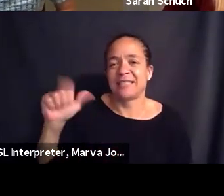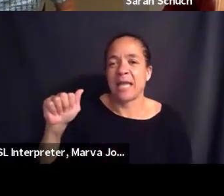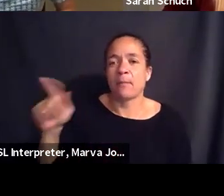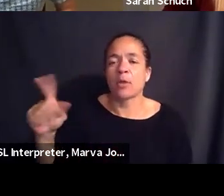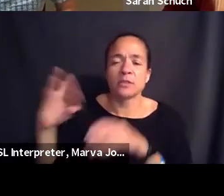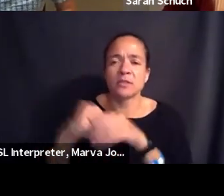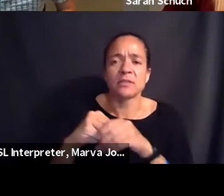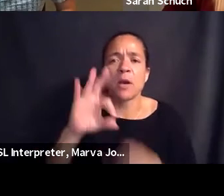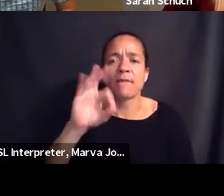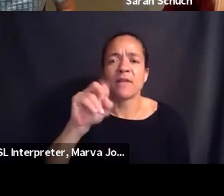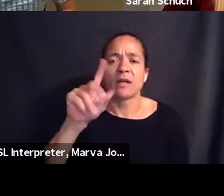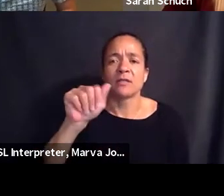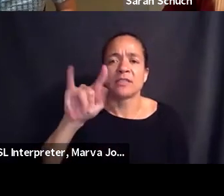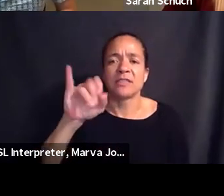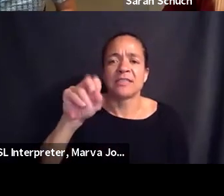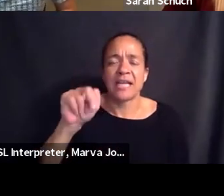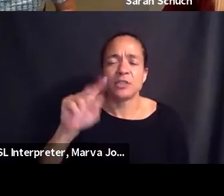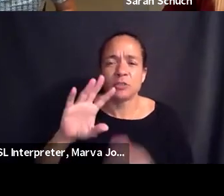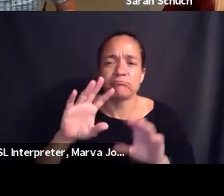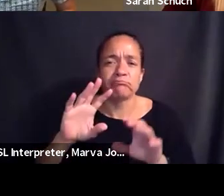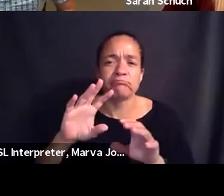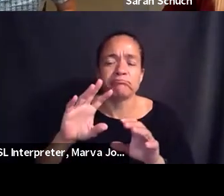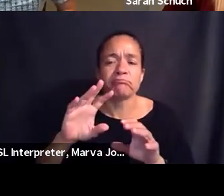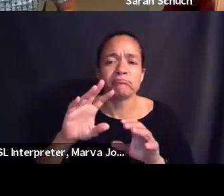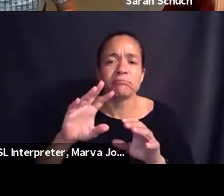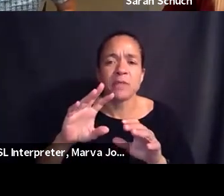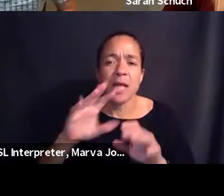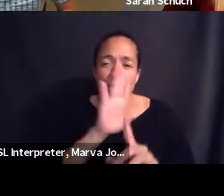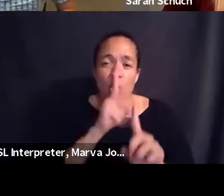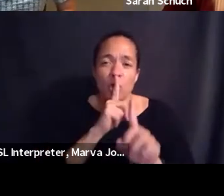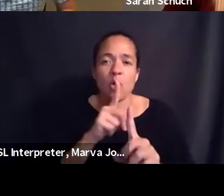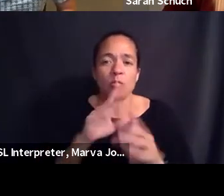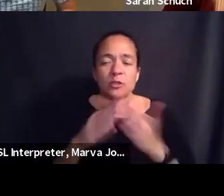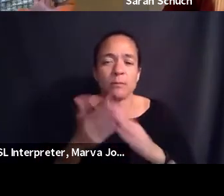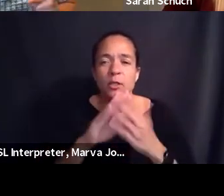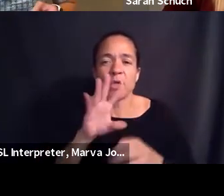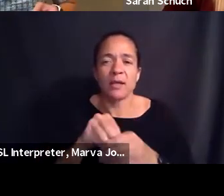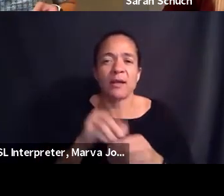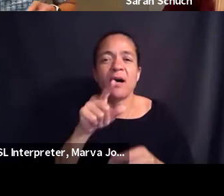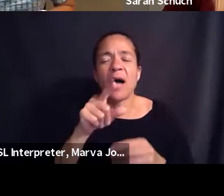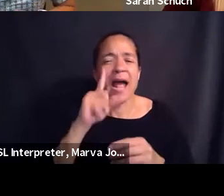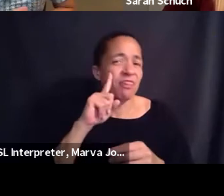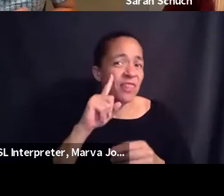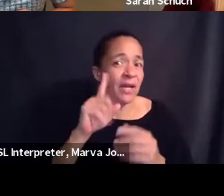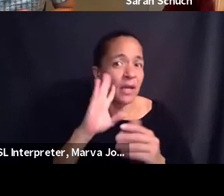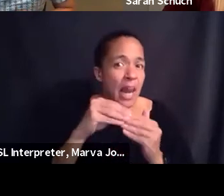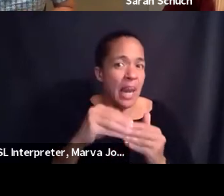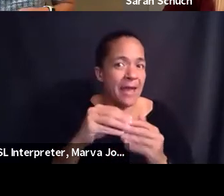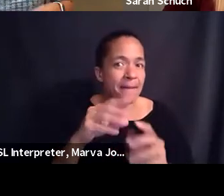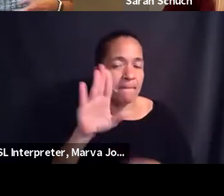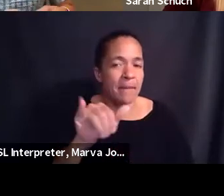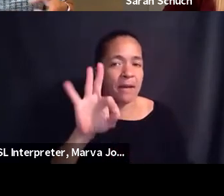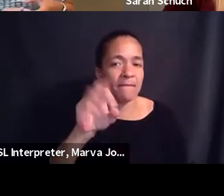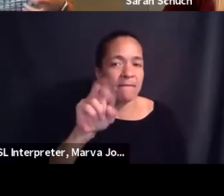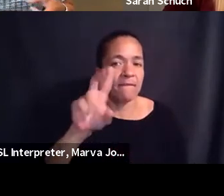of a foundation group about doing community engagement, which I believe was led by the Ford Foundation. I could be wrong on that, but I believe so.